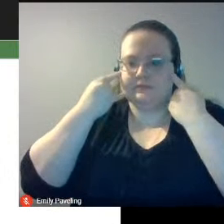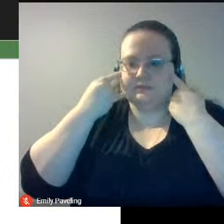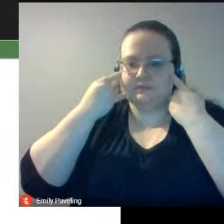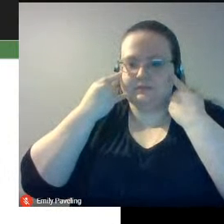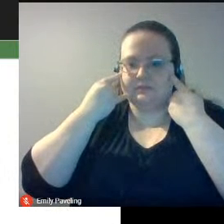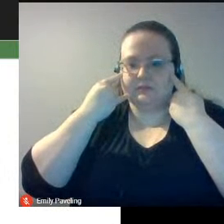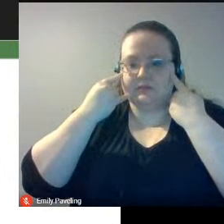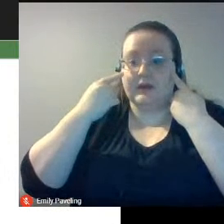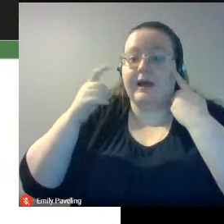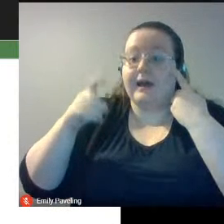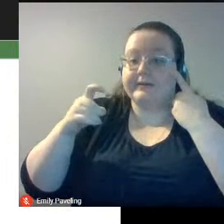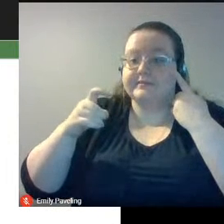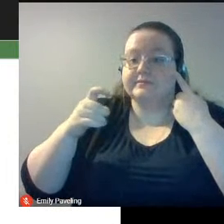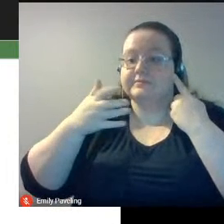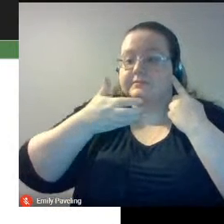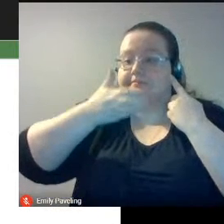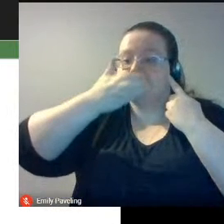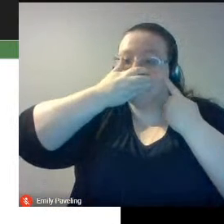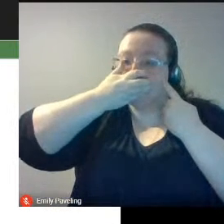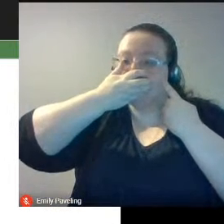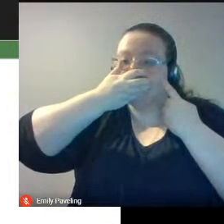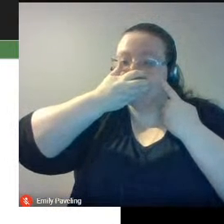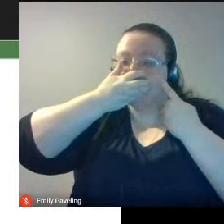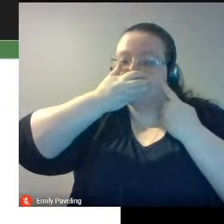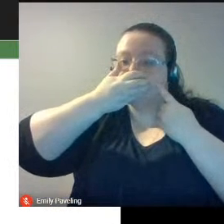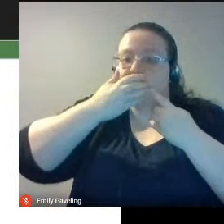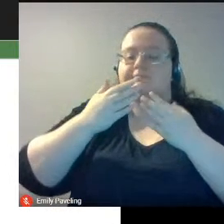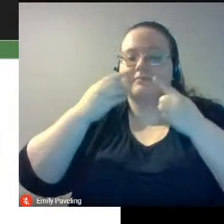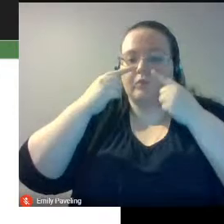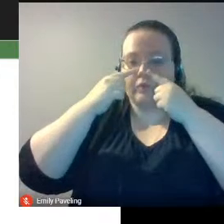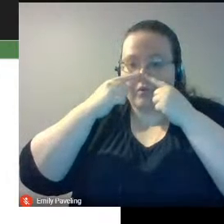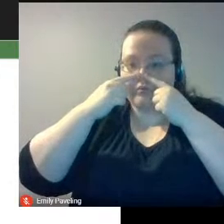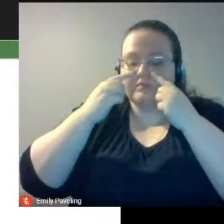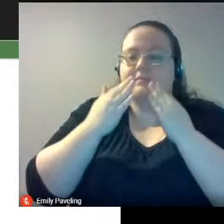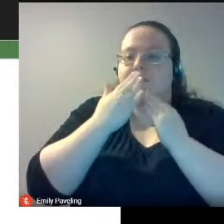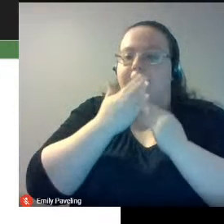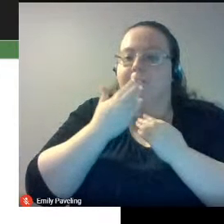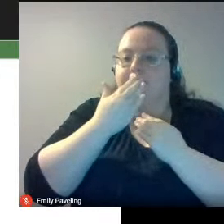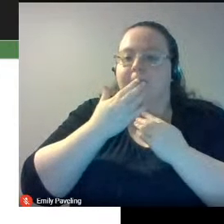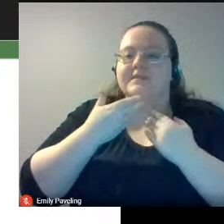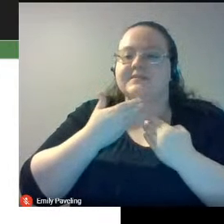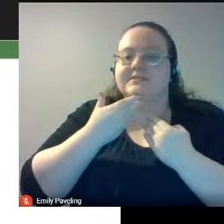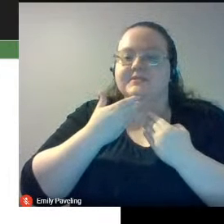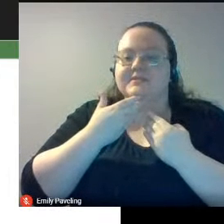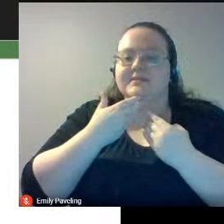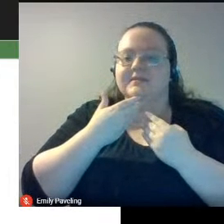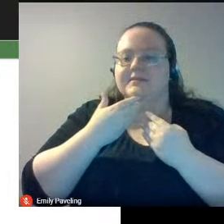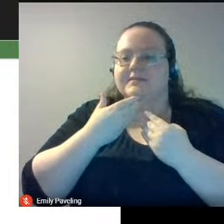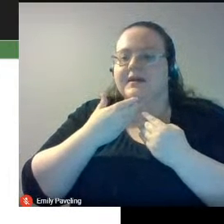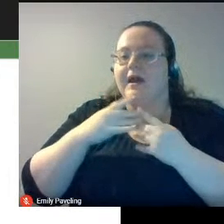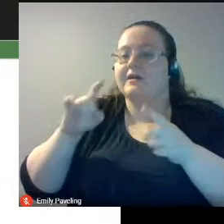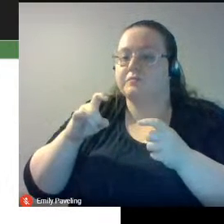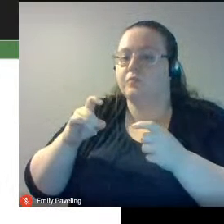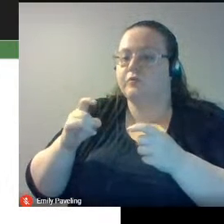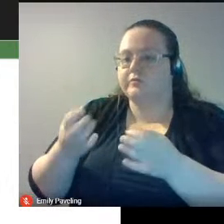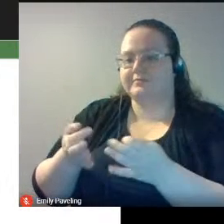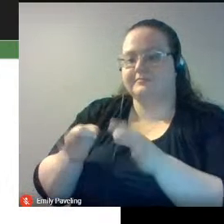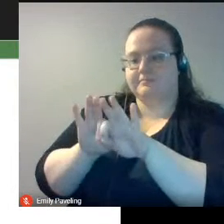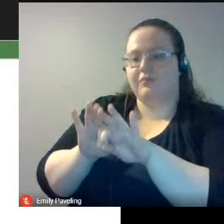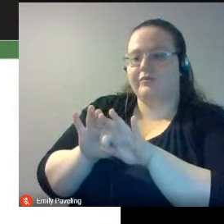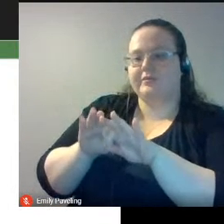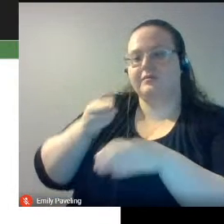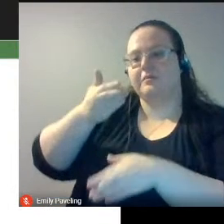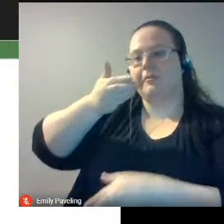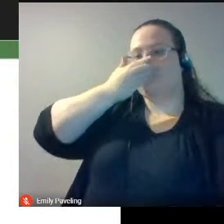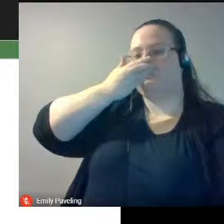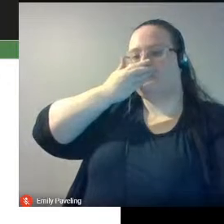masks that fit well around the nose, mouth, and chin without gaps at the sides. Clean their hands before